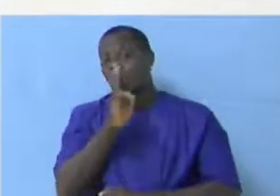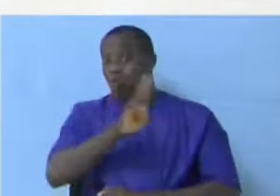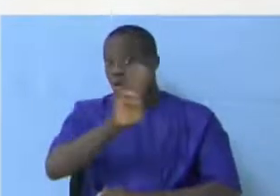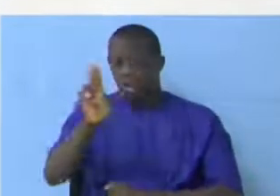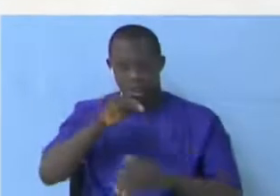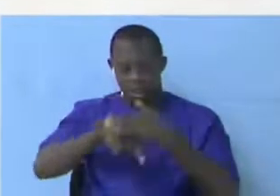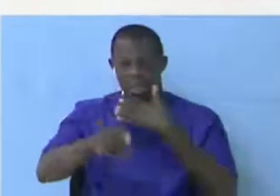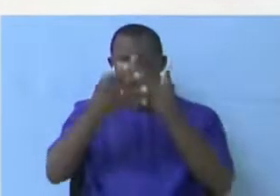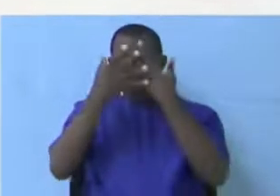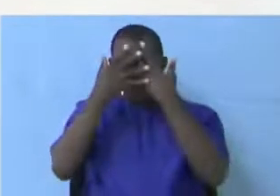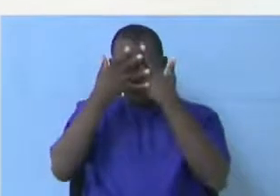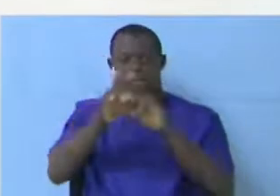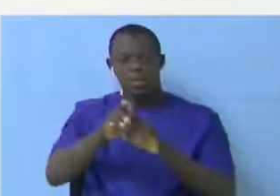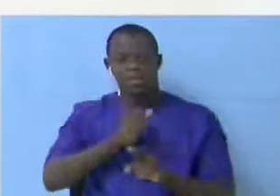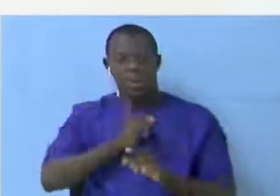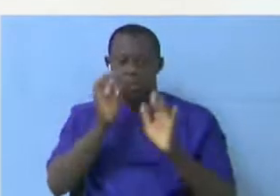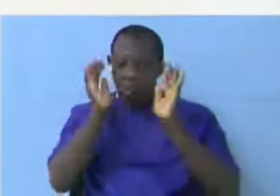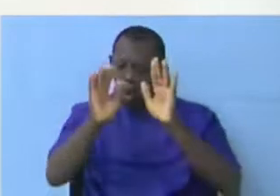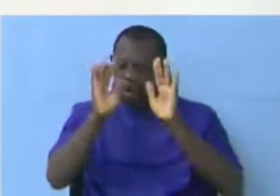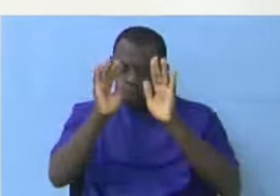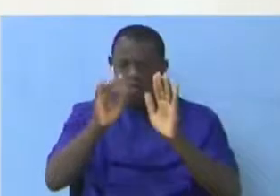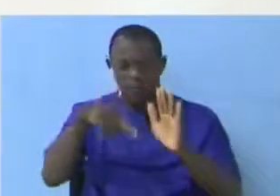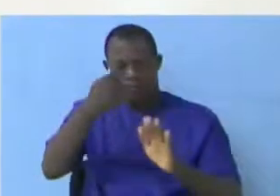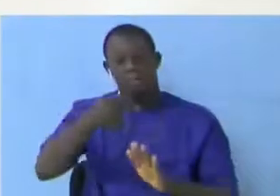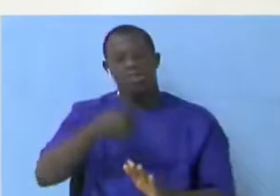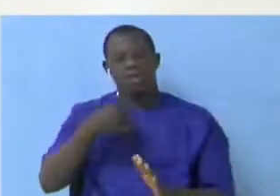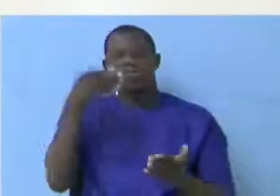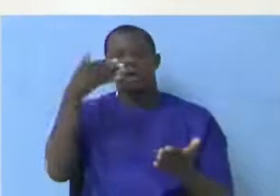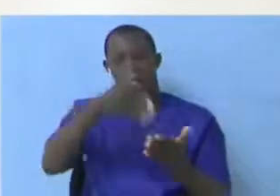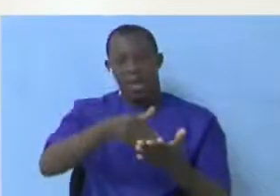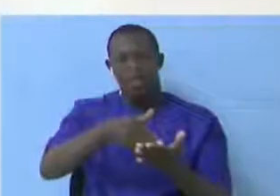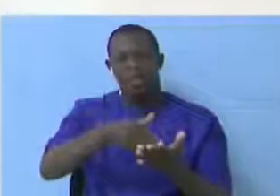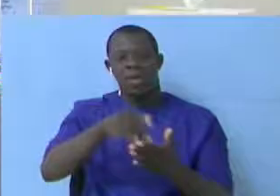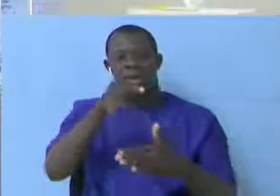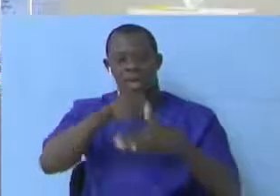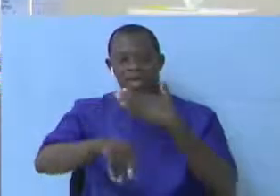So he's waiting for my coming. I